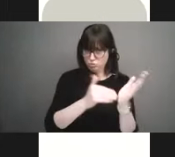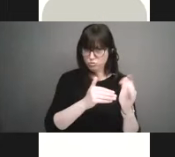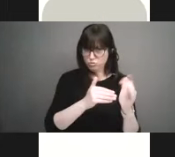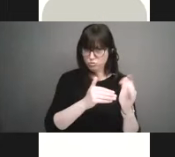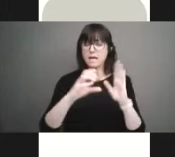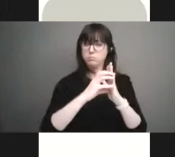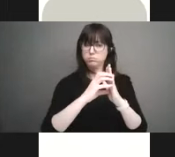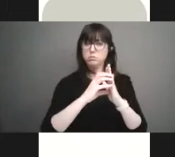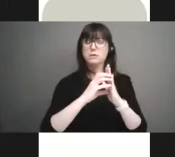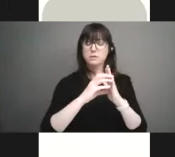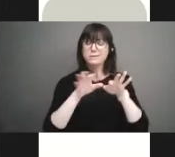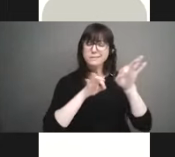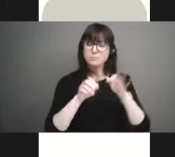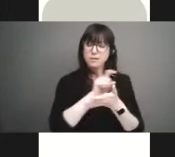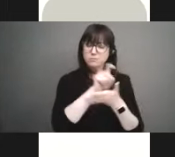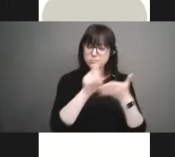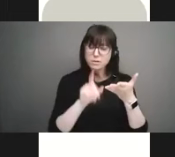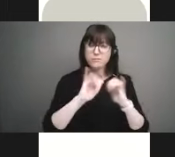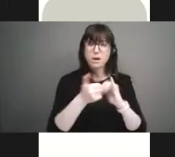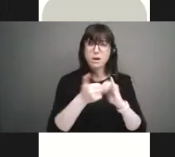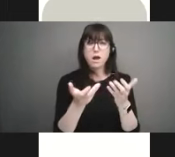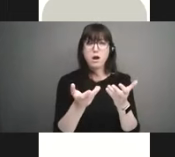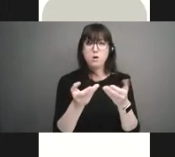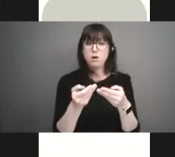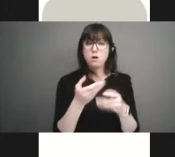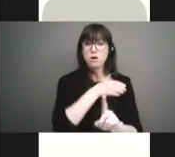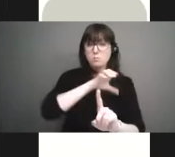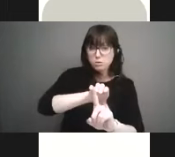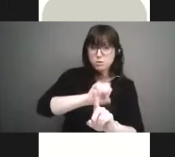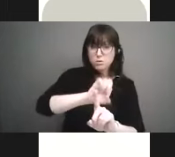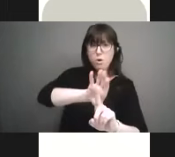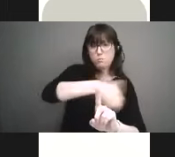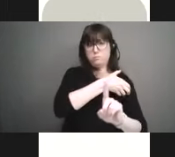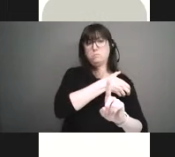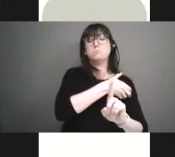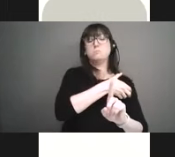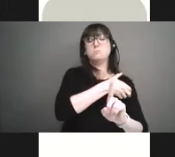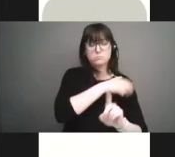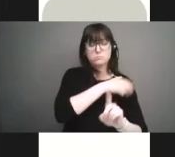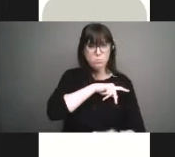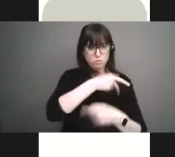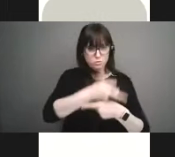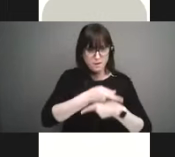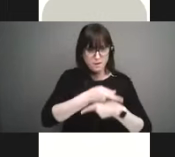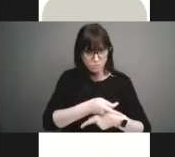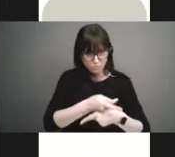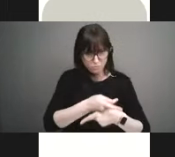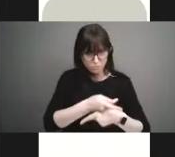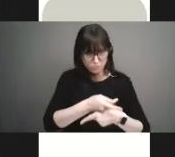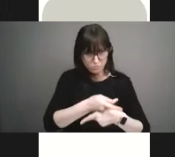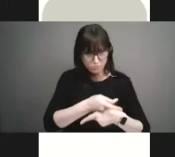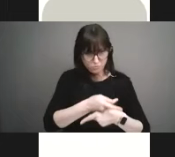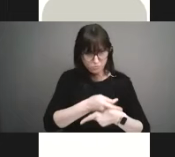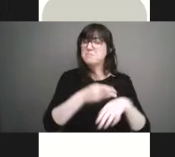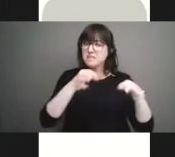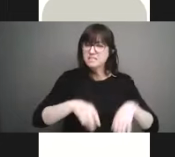out the criteria for granting or revoking a power of attorney for personal care. Again, a different decision